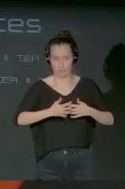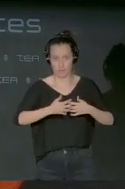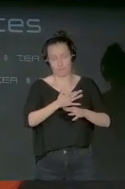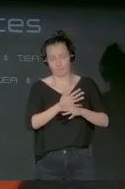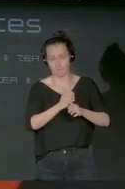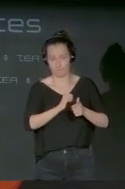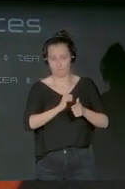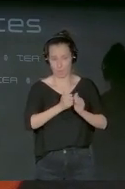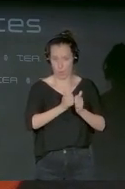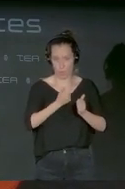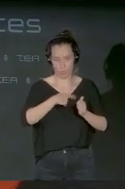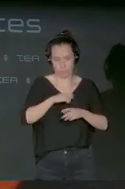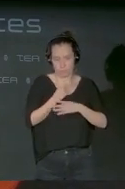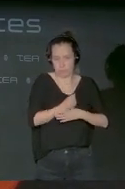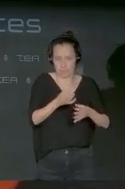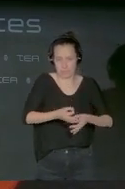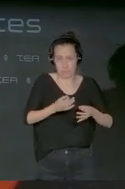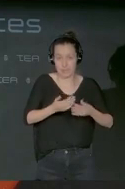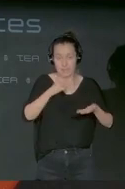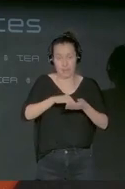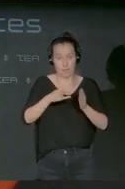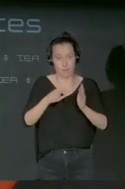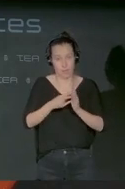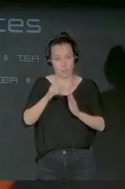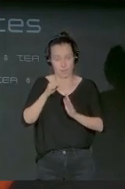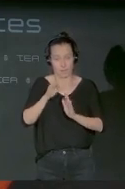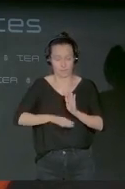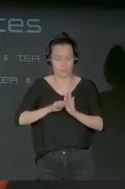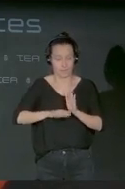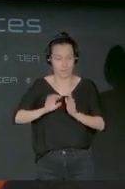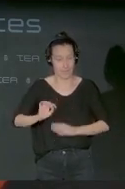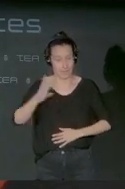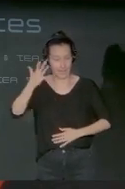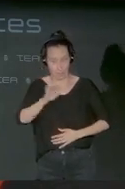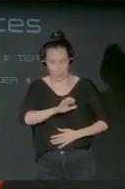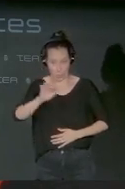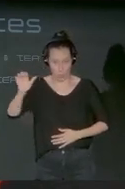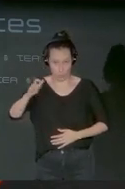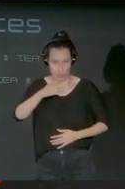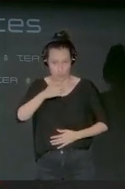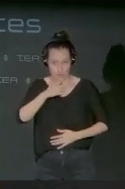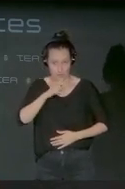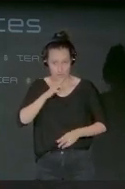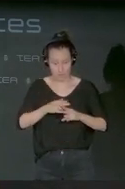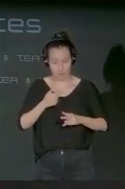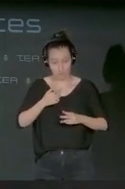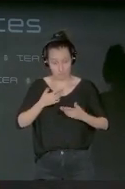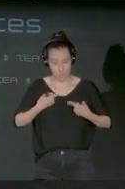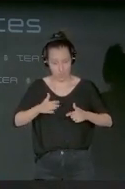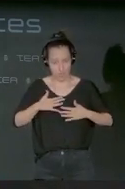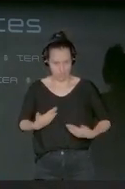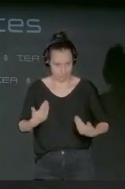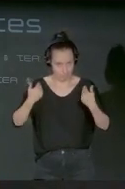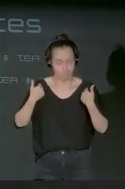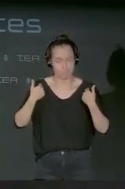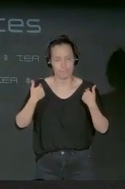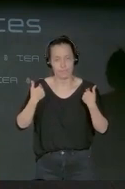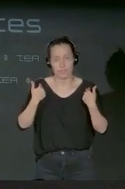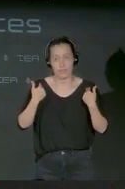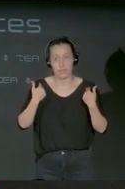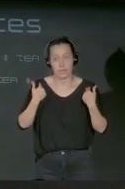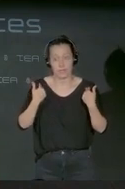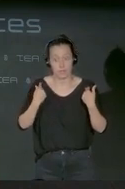That's the program that my unit is directly responsible for. But as the study showed, this is a complex